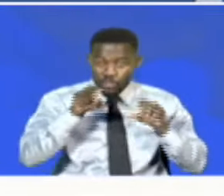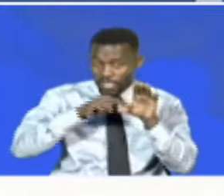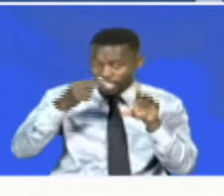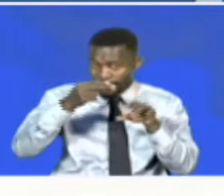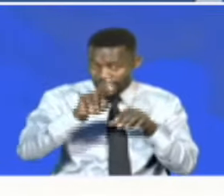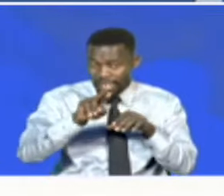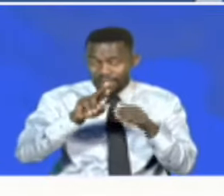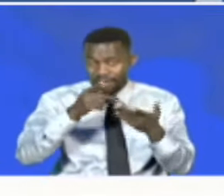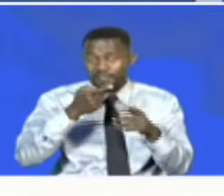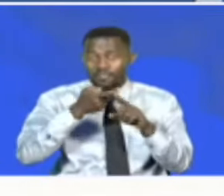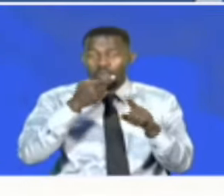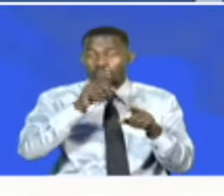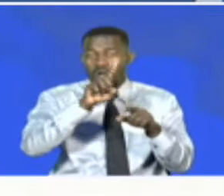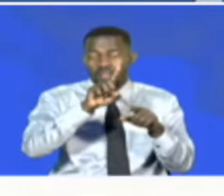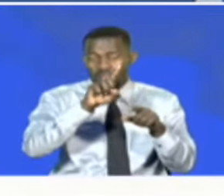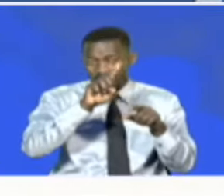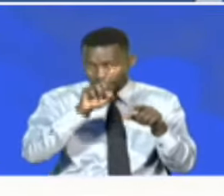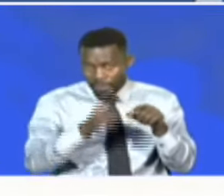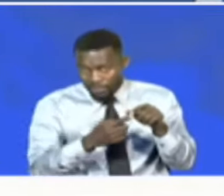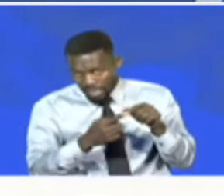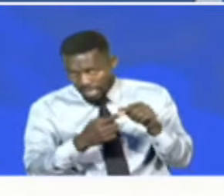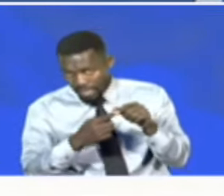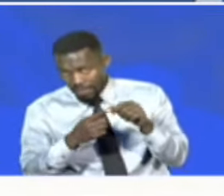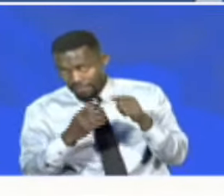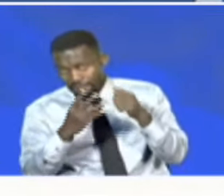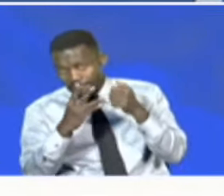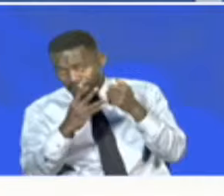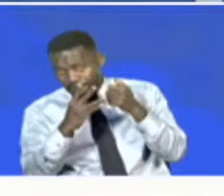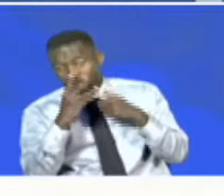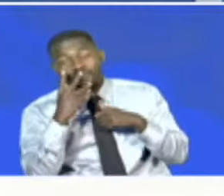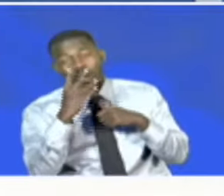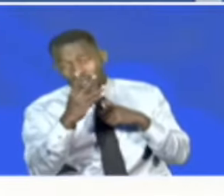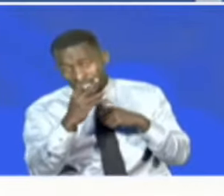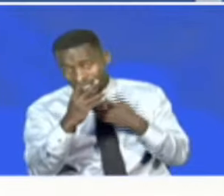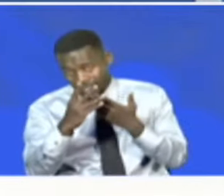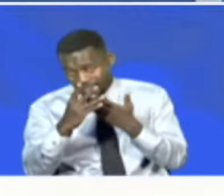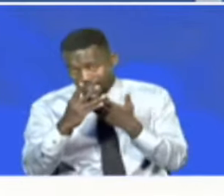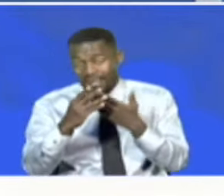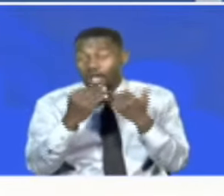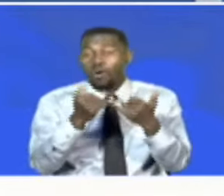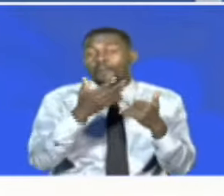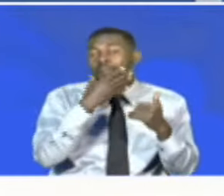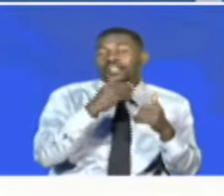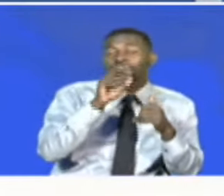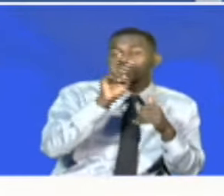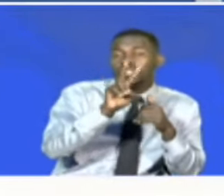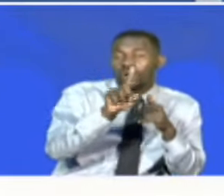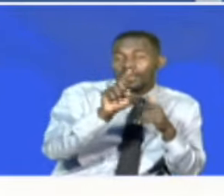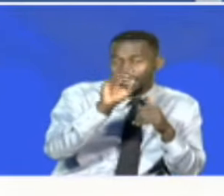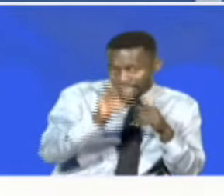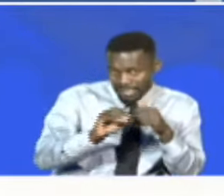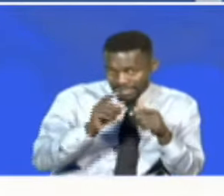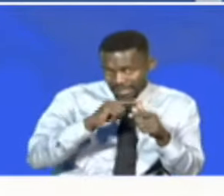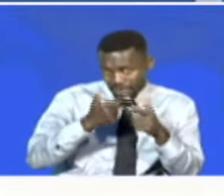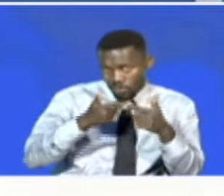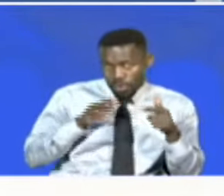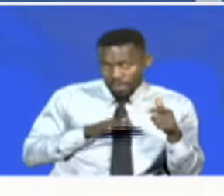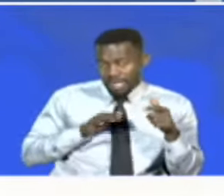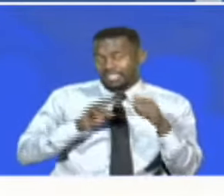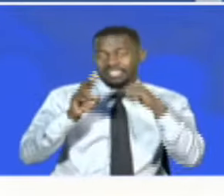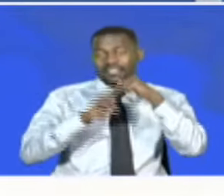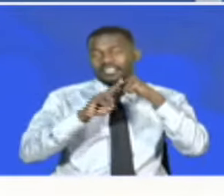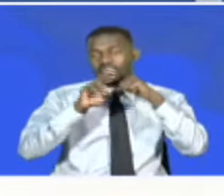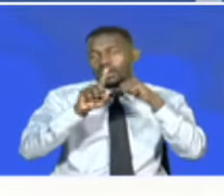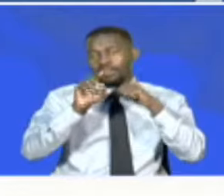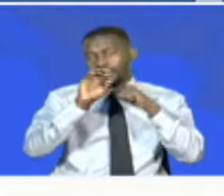to 1,427, with men accounting for 21% and women 79% of the total